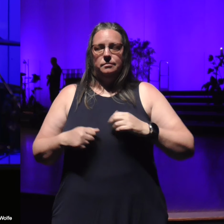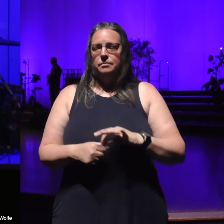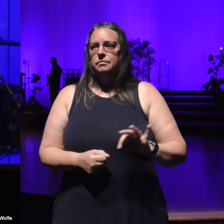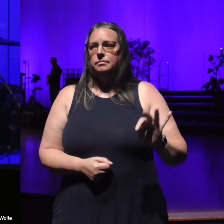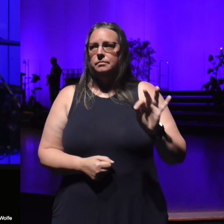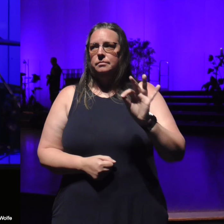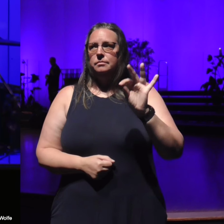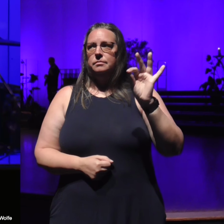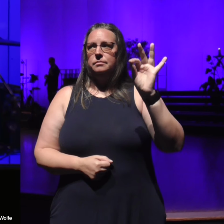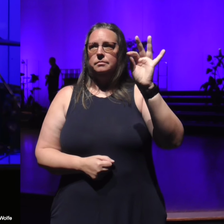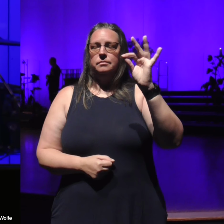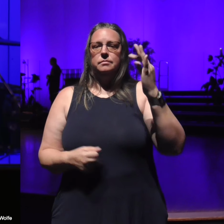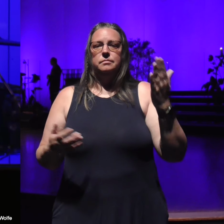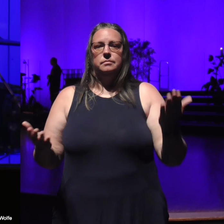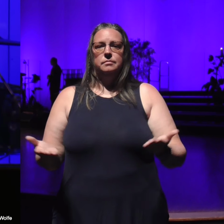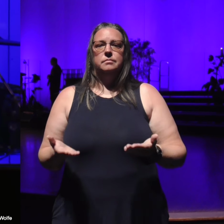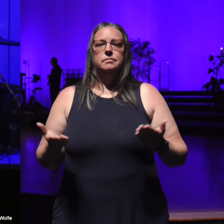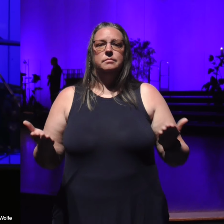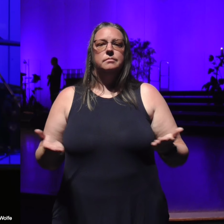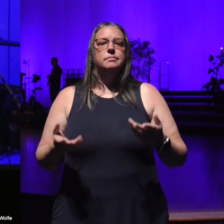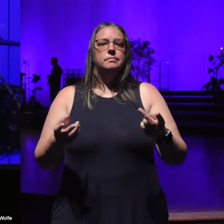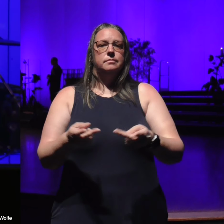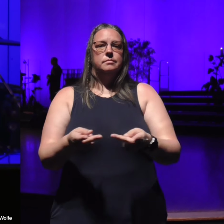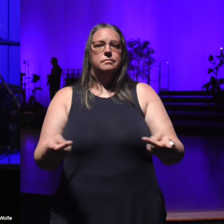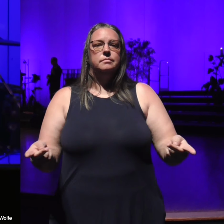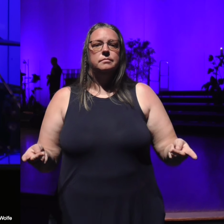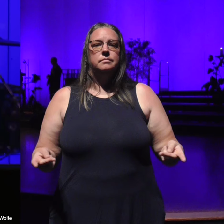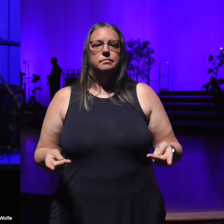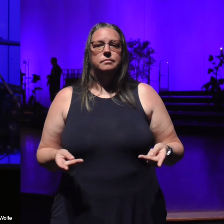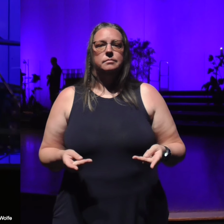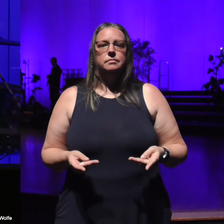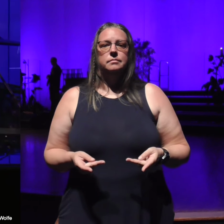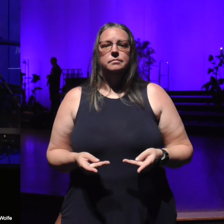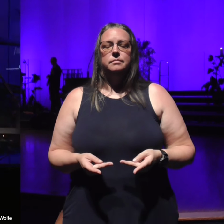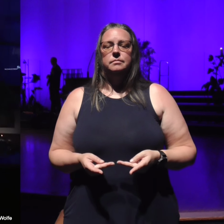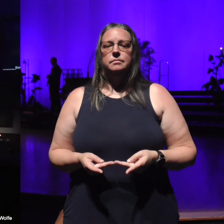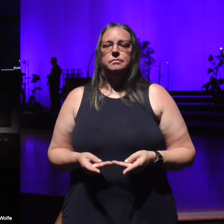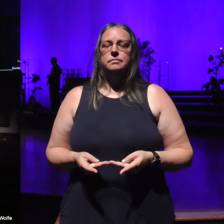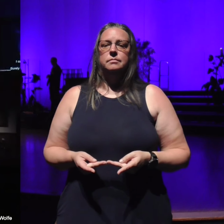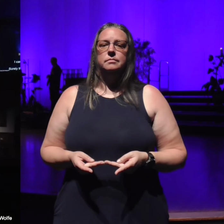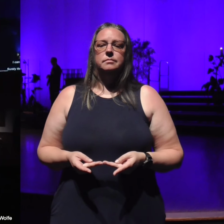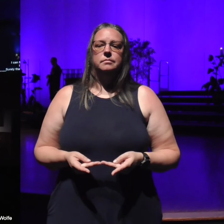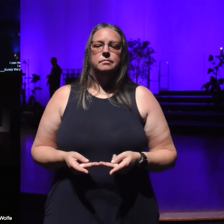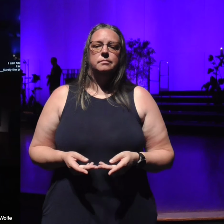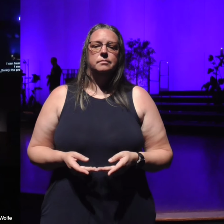Surely the presence of God is in this